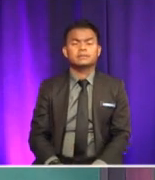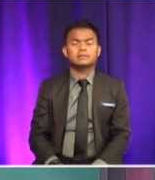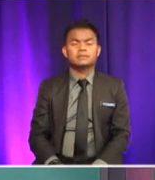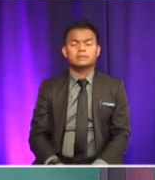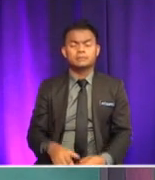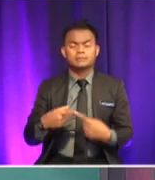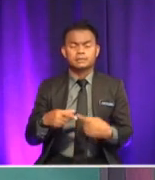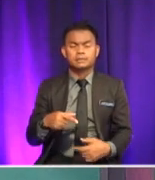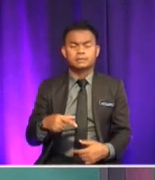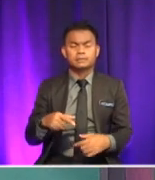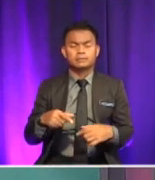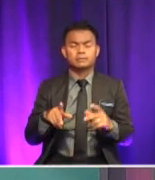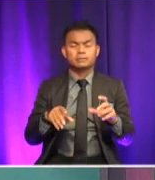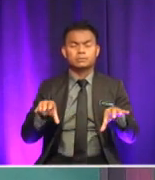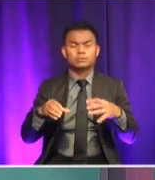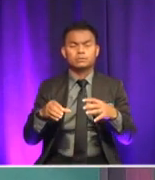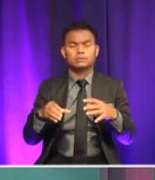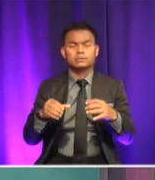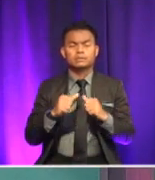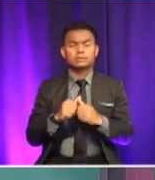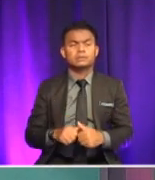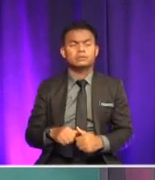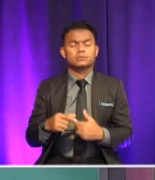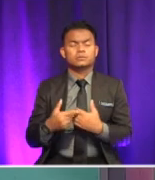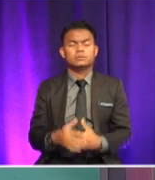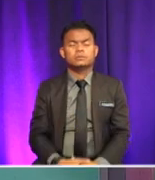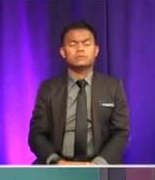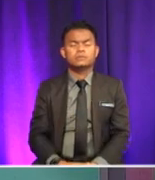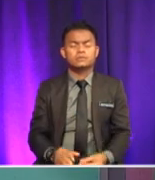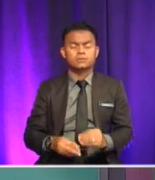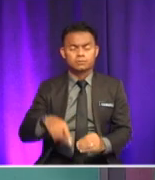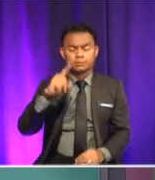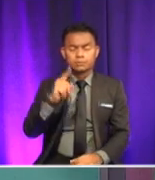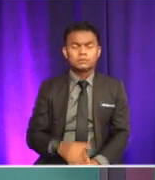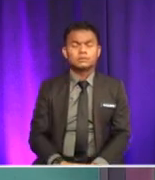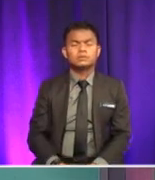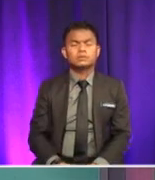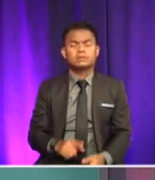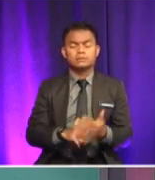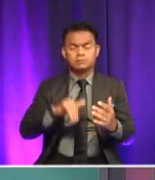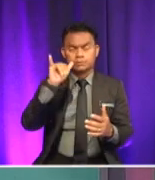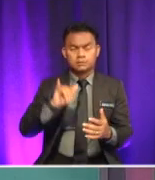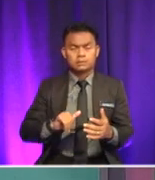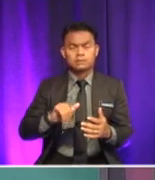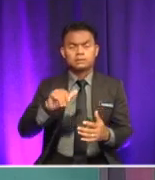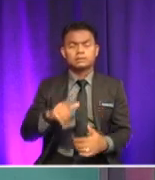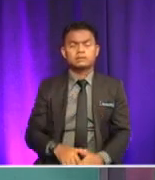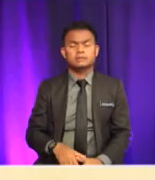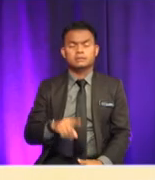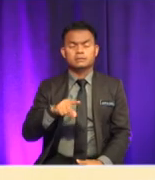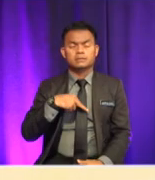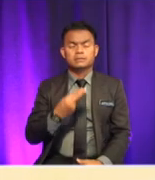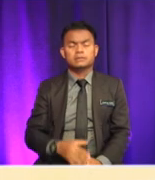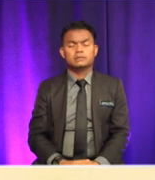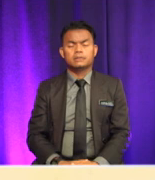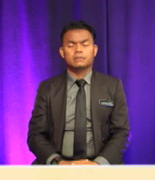Okay, so this is number one. I'm going to put number one and I'm going to put number two. So number one, how does Lani feel? She's cold and she's tired.